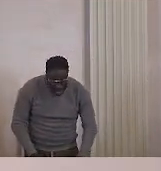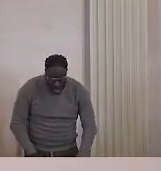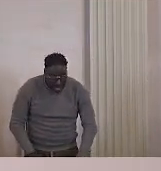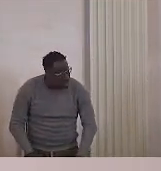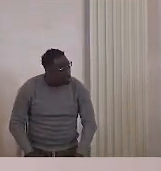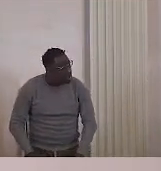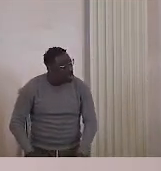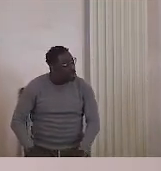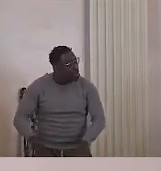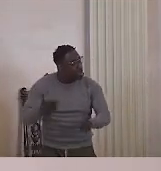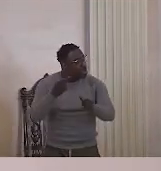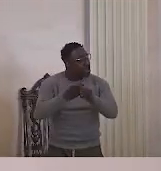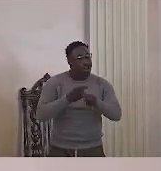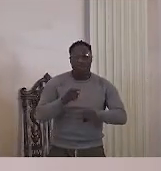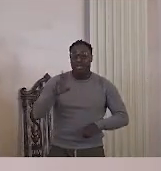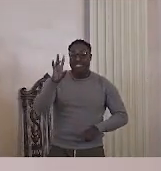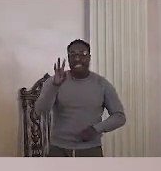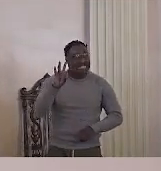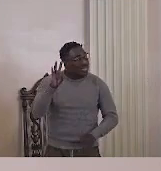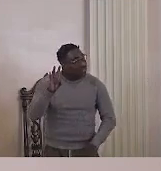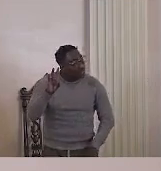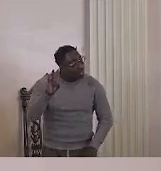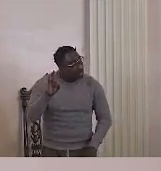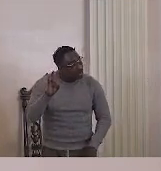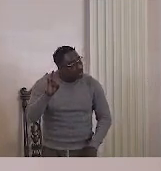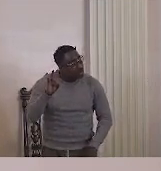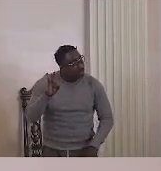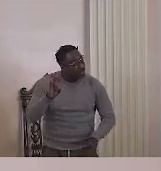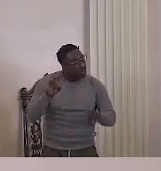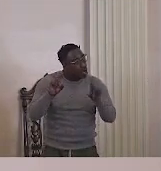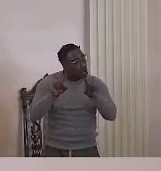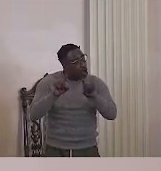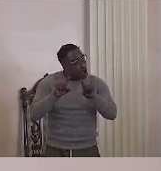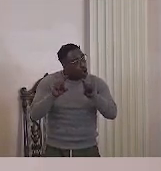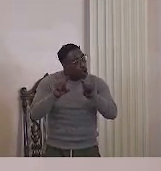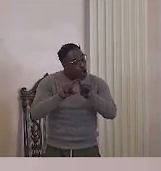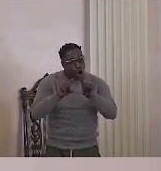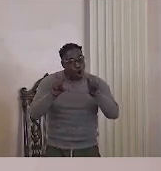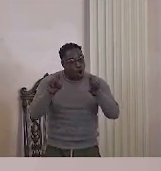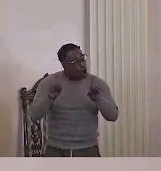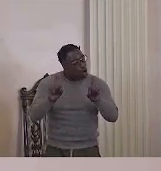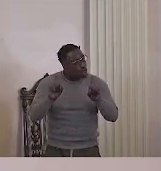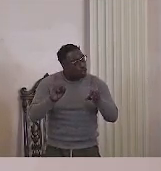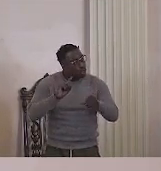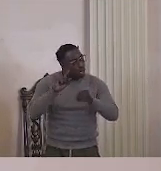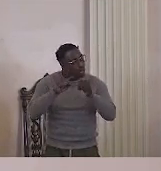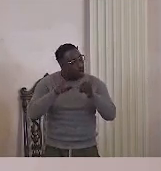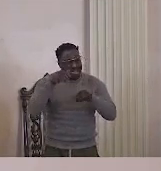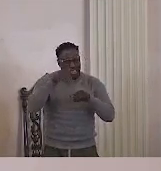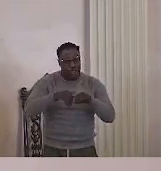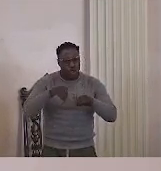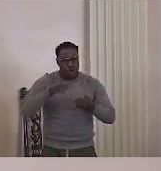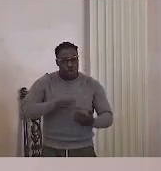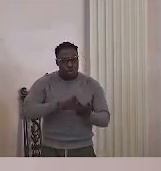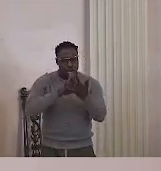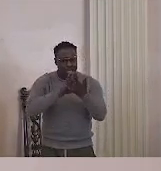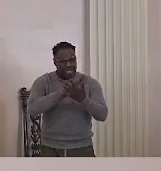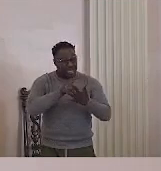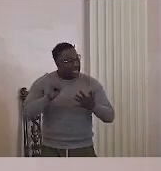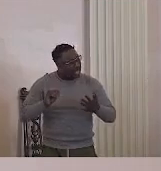From the Seven of Pentacles, which is the tarot card about internal process and change in the element of